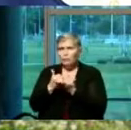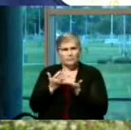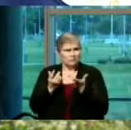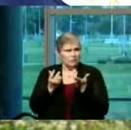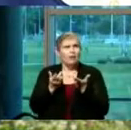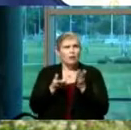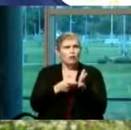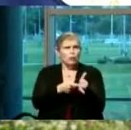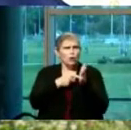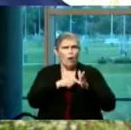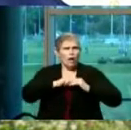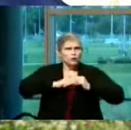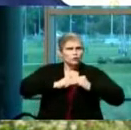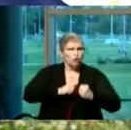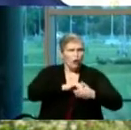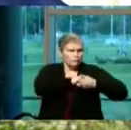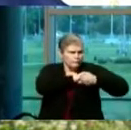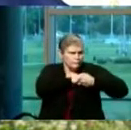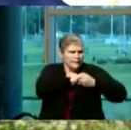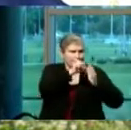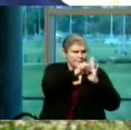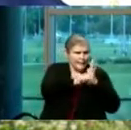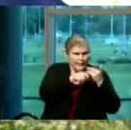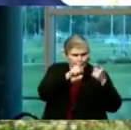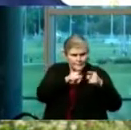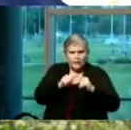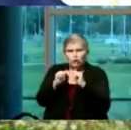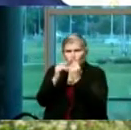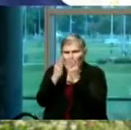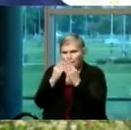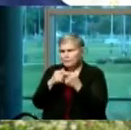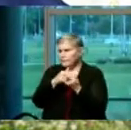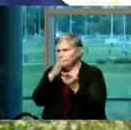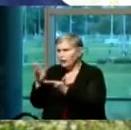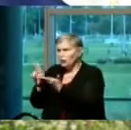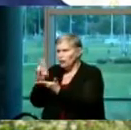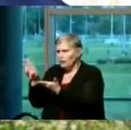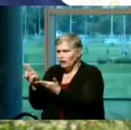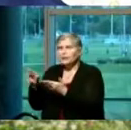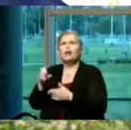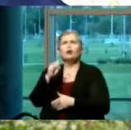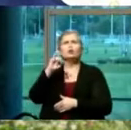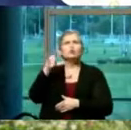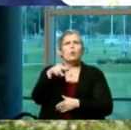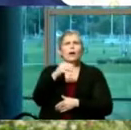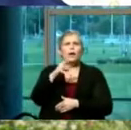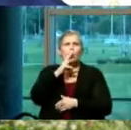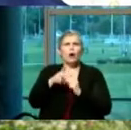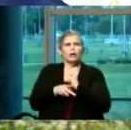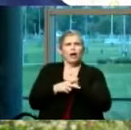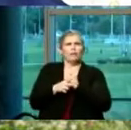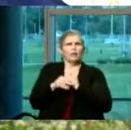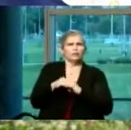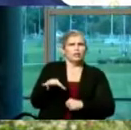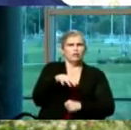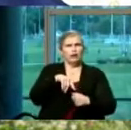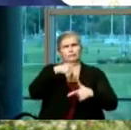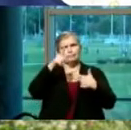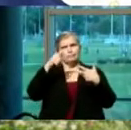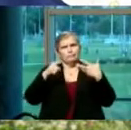strong partnerships with our states, our tribes, our universities, our soil and water conservation districts, and many